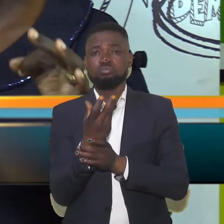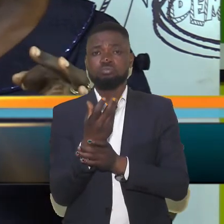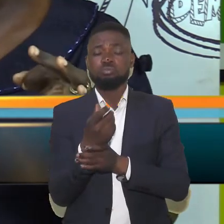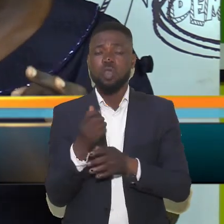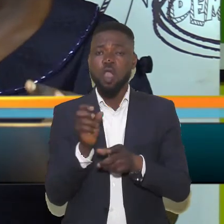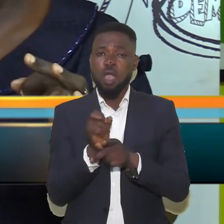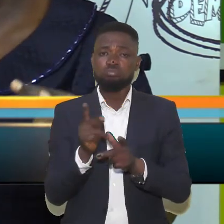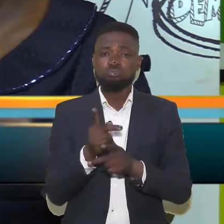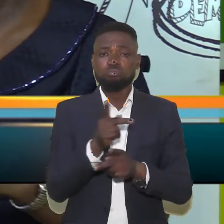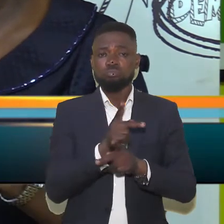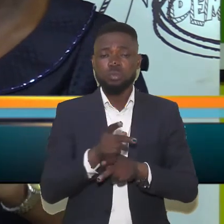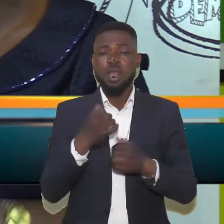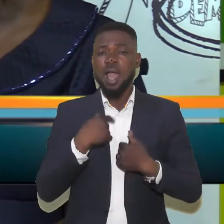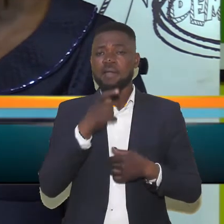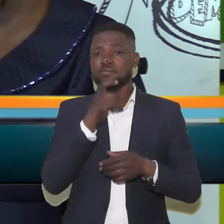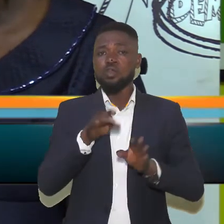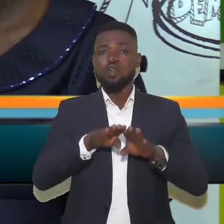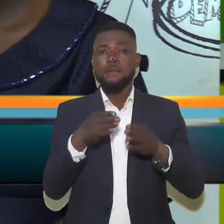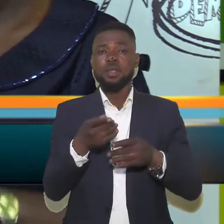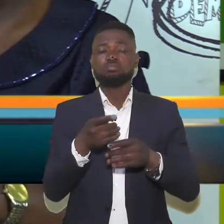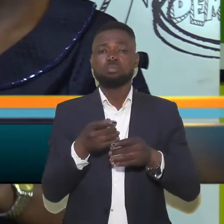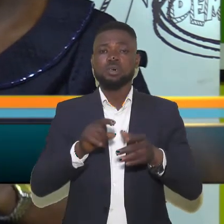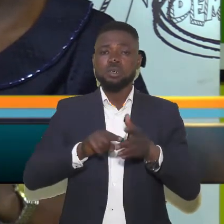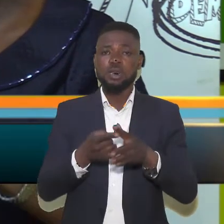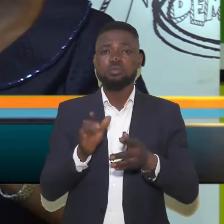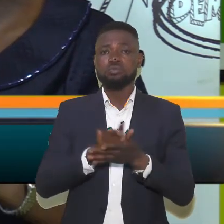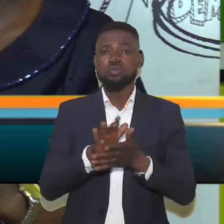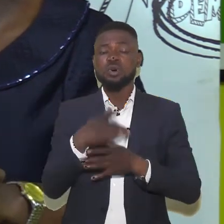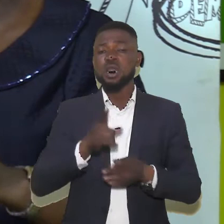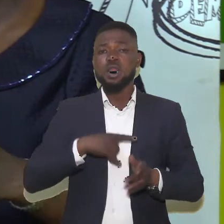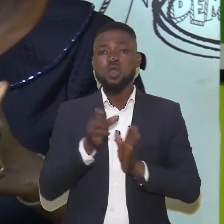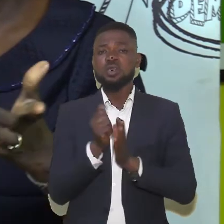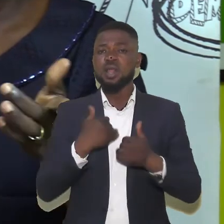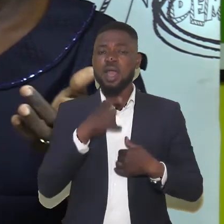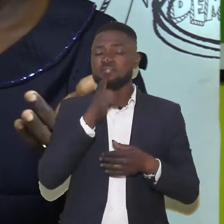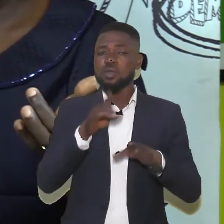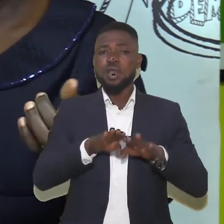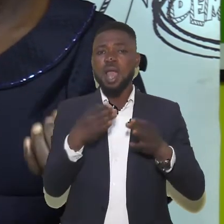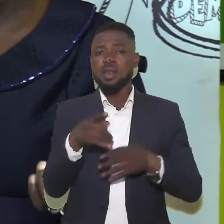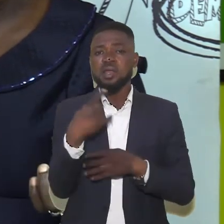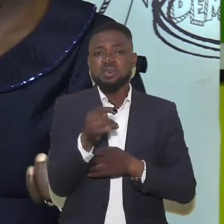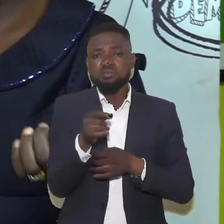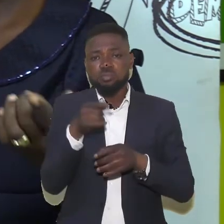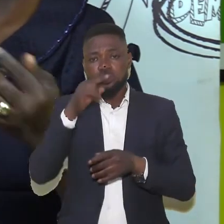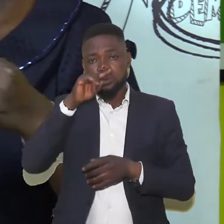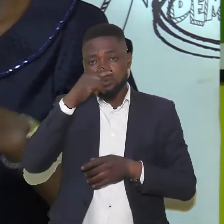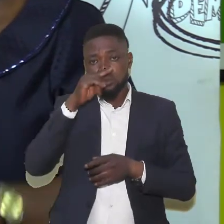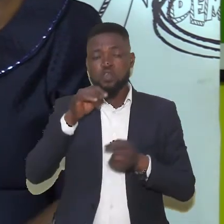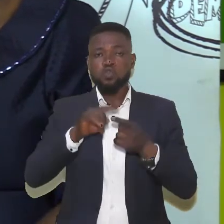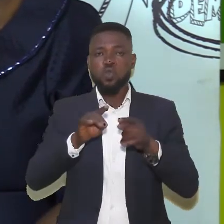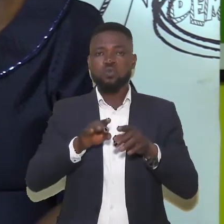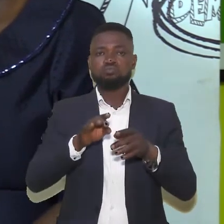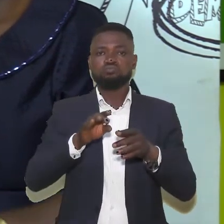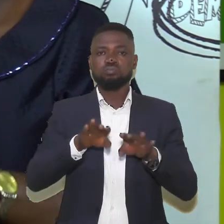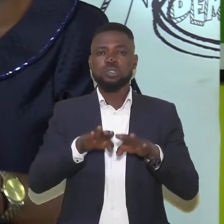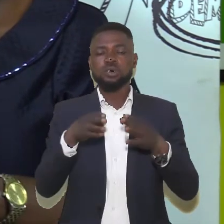grooming have not resumed school. The Lagos State government has not allowed for the creche to